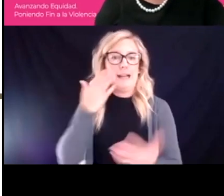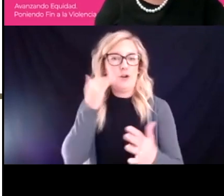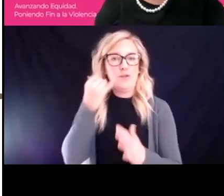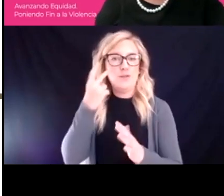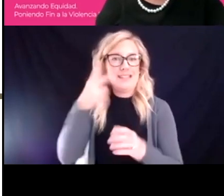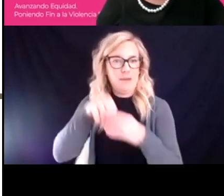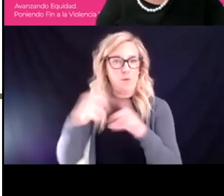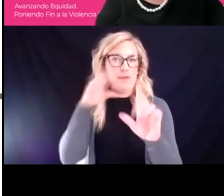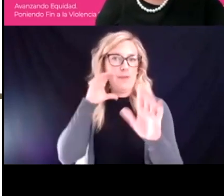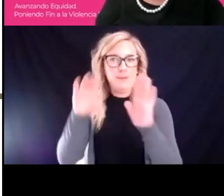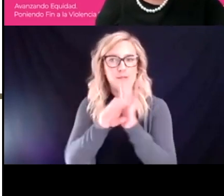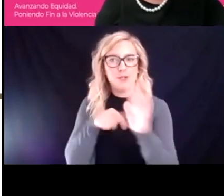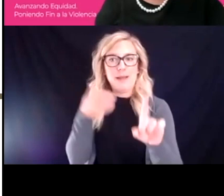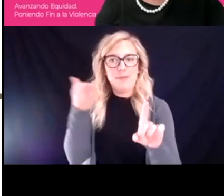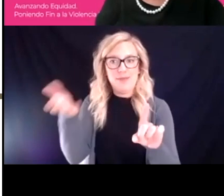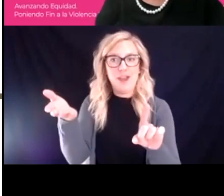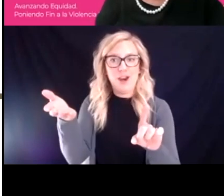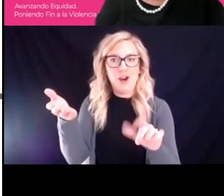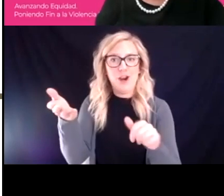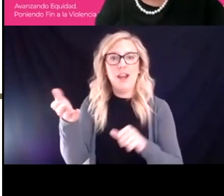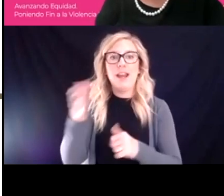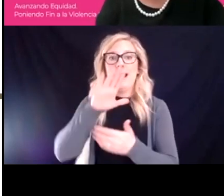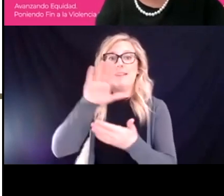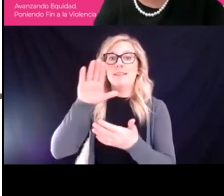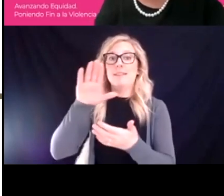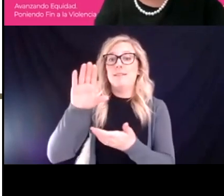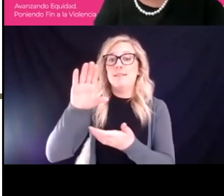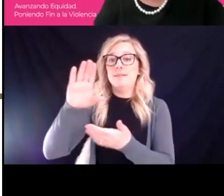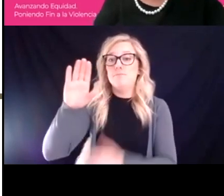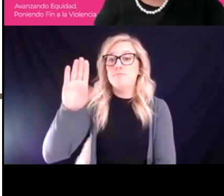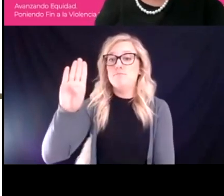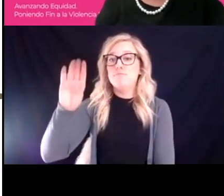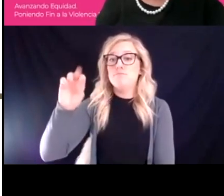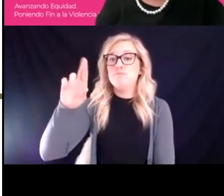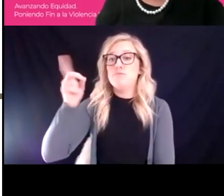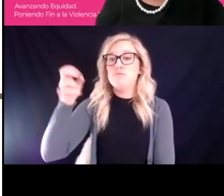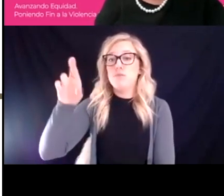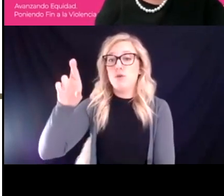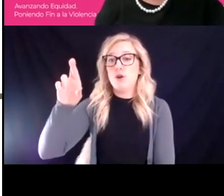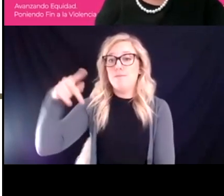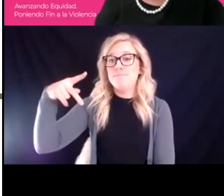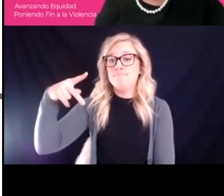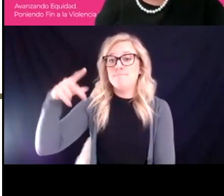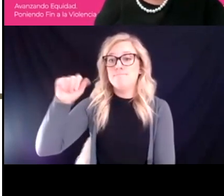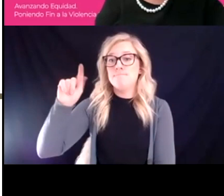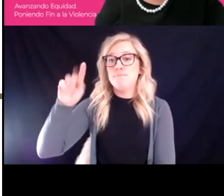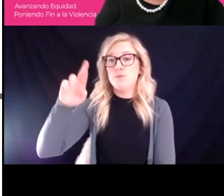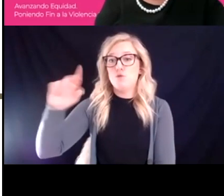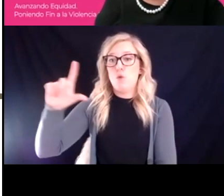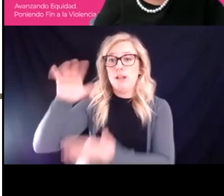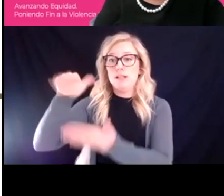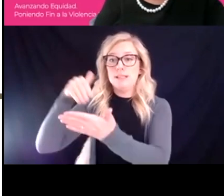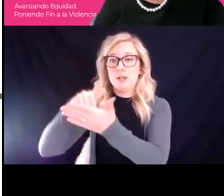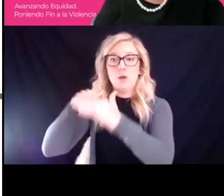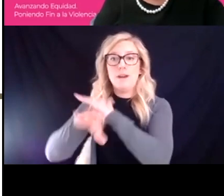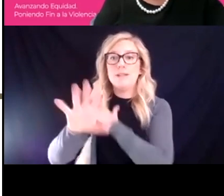I am, with the Central Border Patrol sector. We went there to speak to them in person to find out how we could help